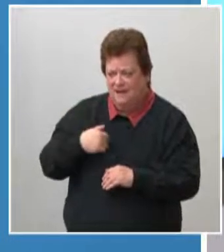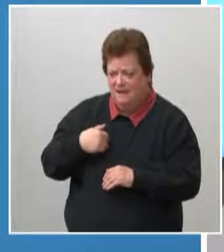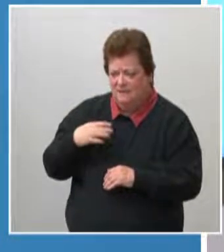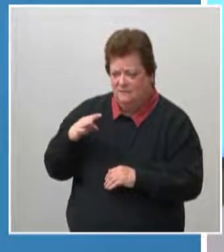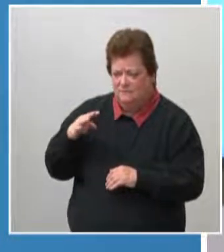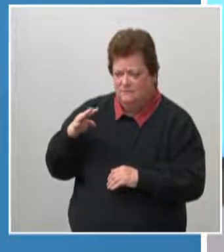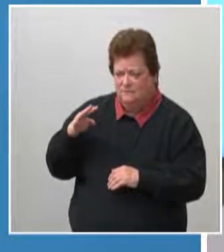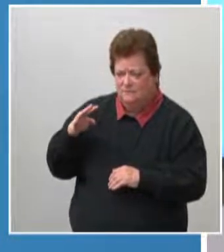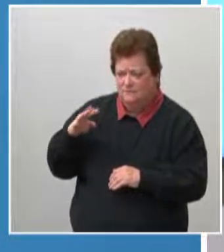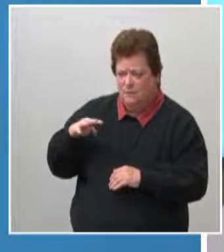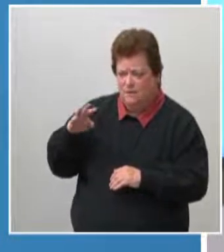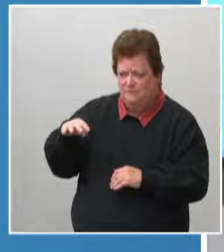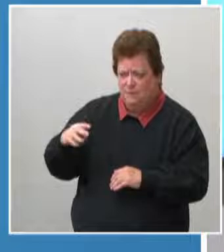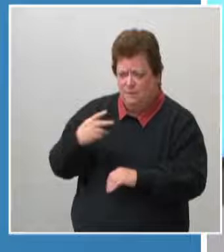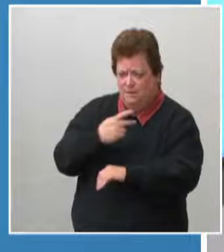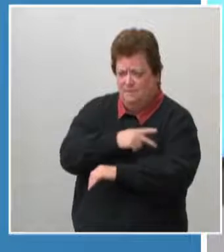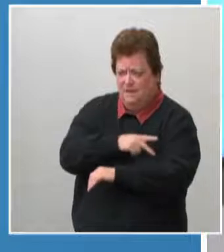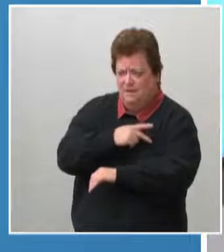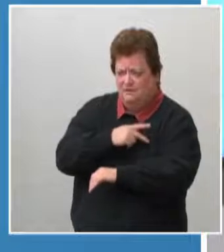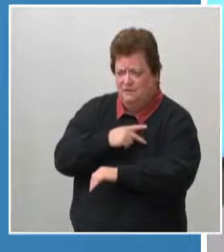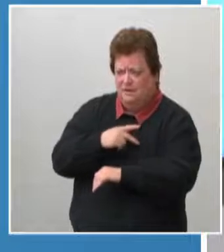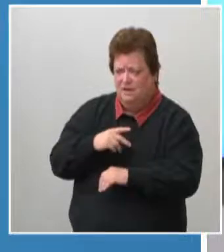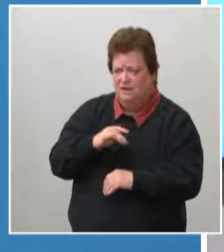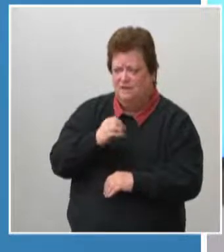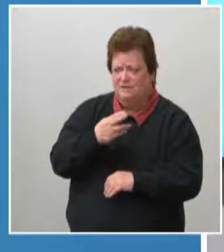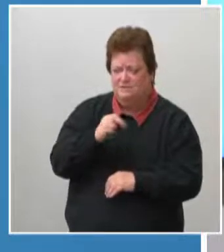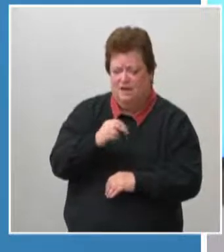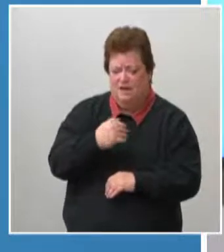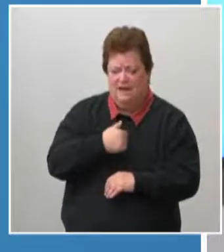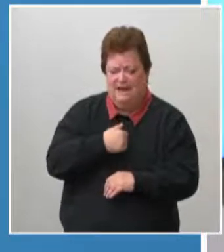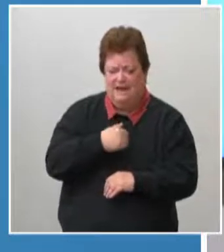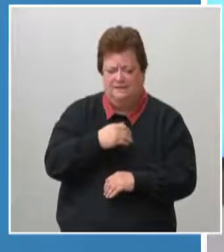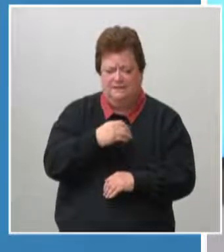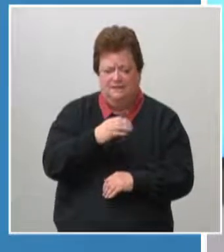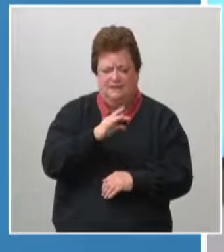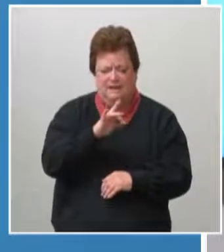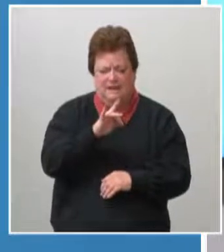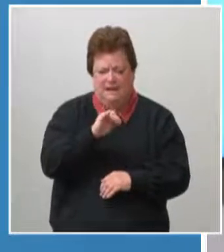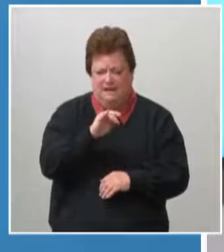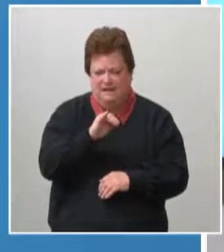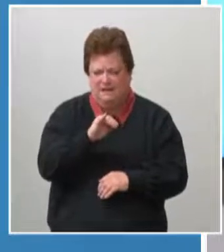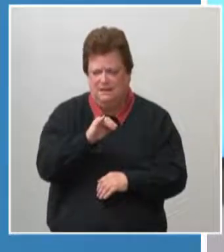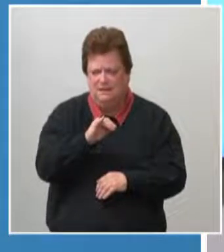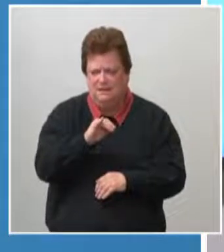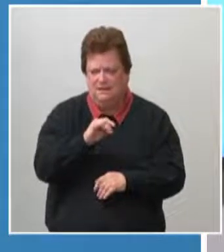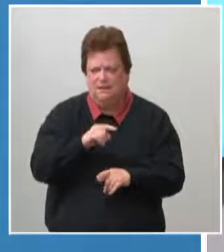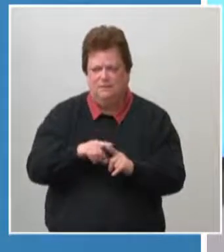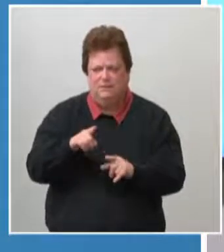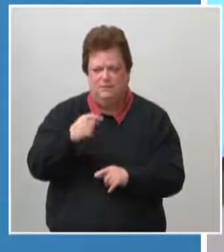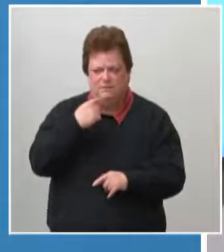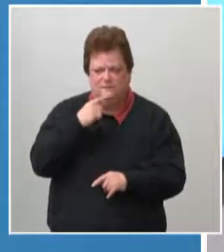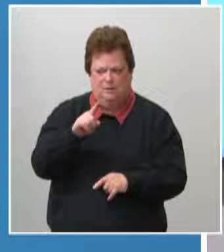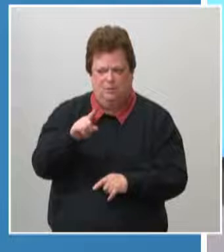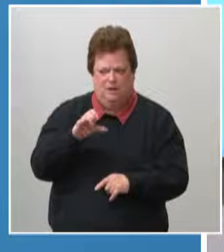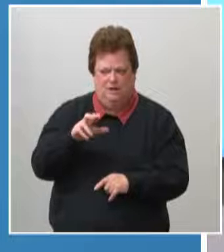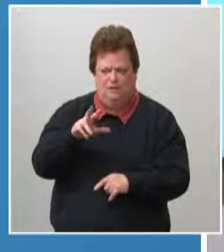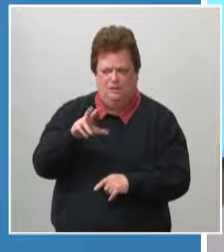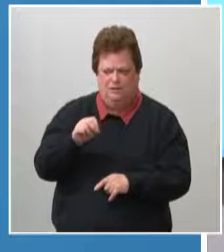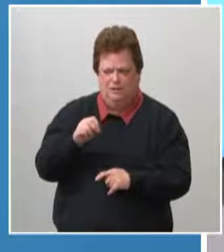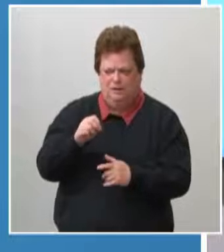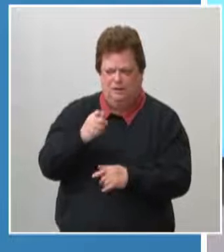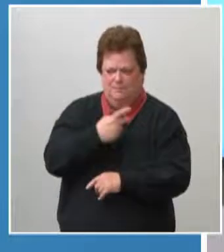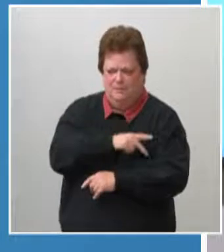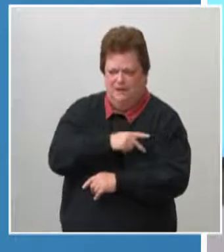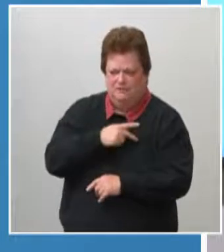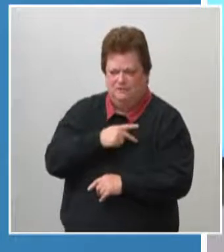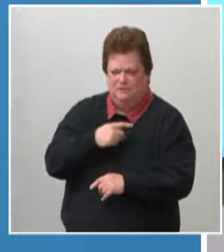and John Woodrich said Brian had 84, which is 108. But you said there was 130 patients this week, so I'm just wondering